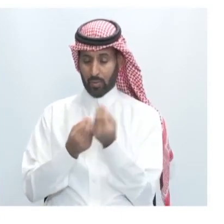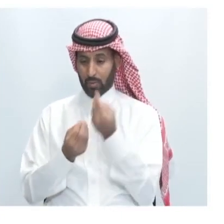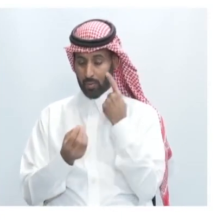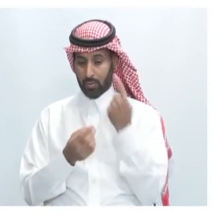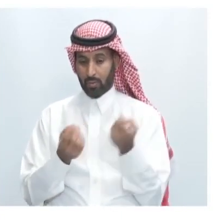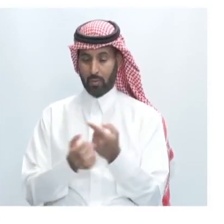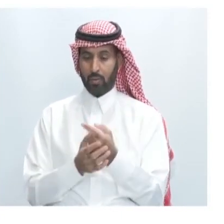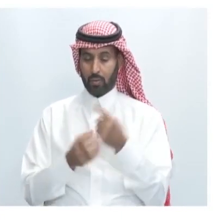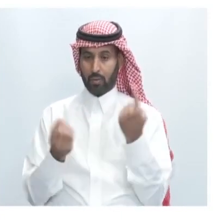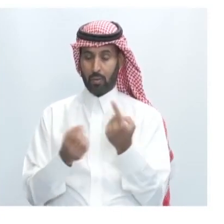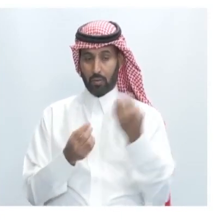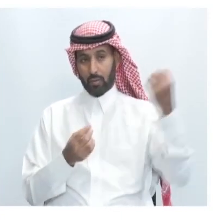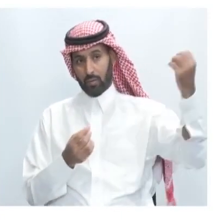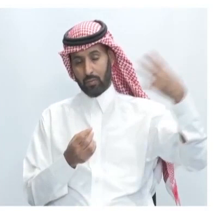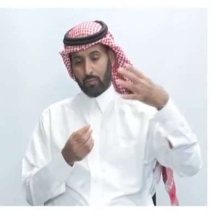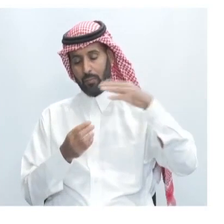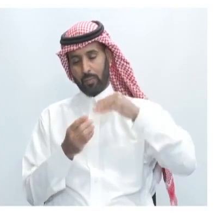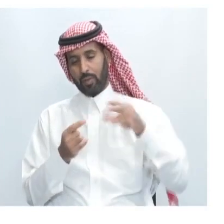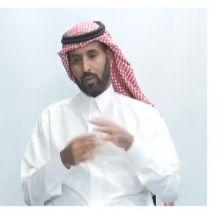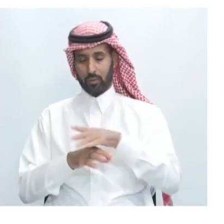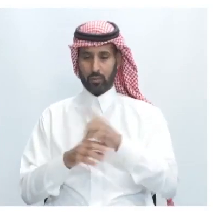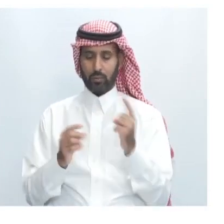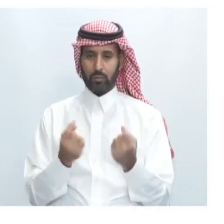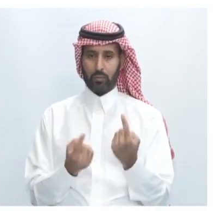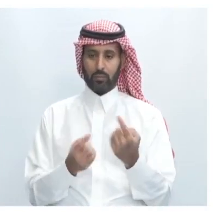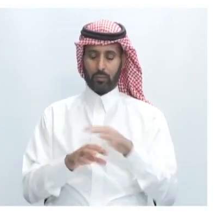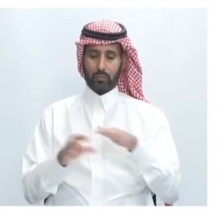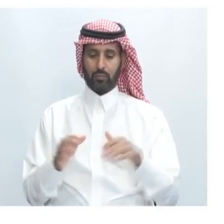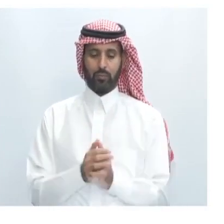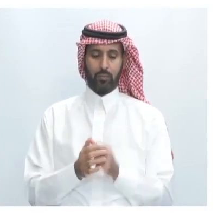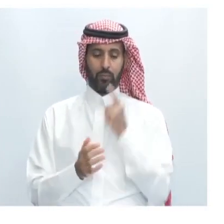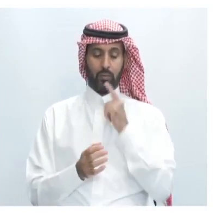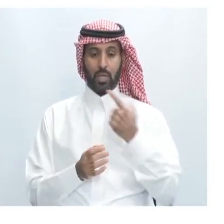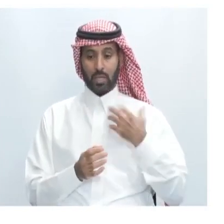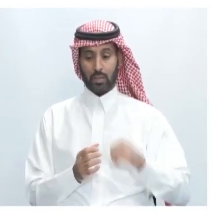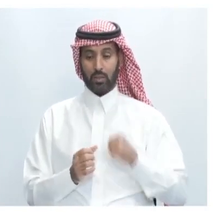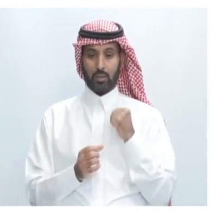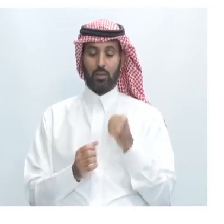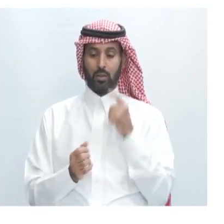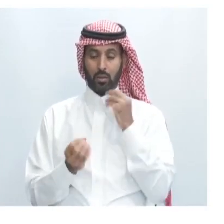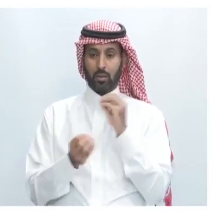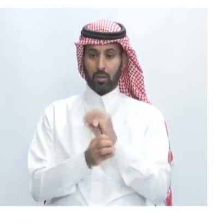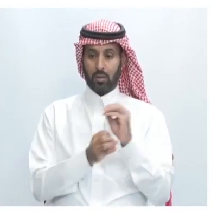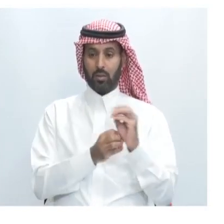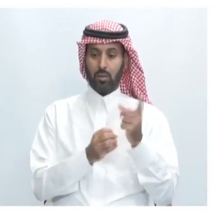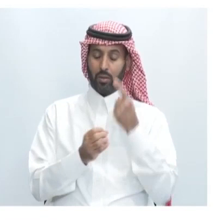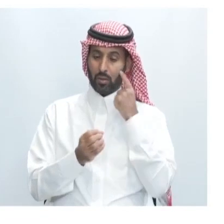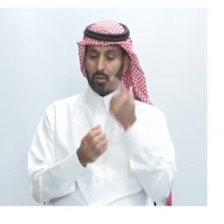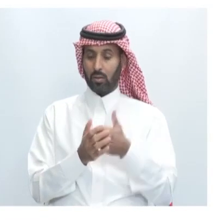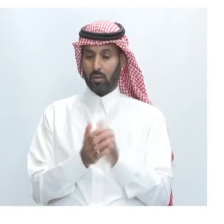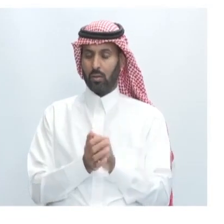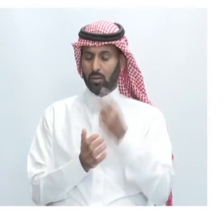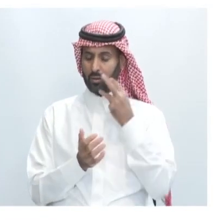the park in the early morning. The last one, number six, after a while, the students learn to Wednesday